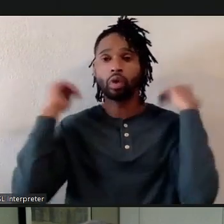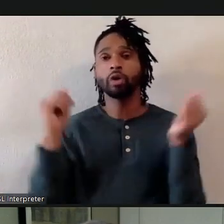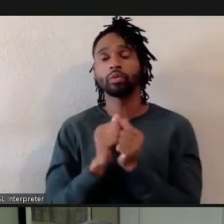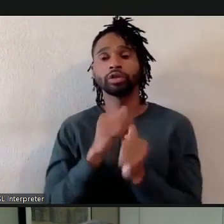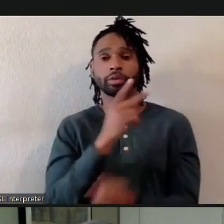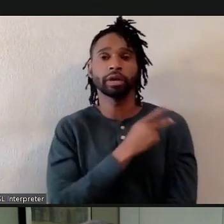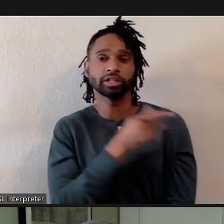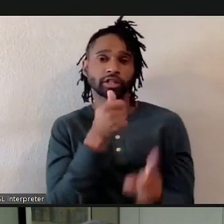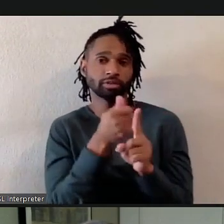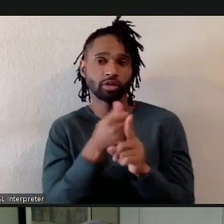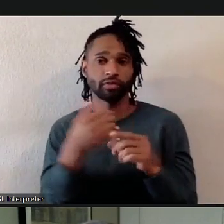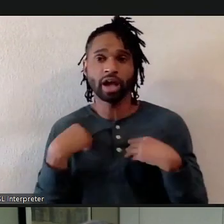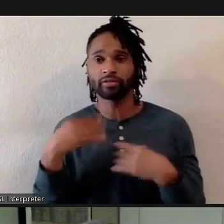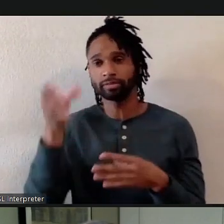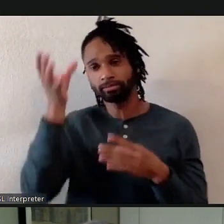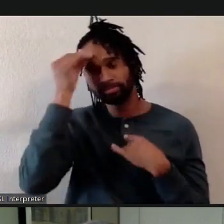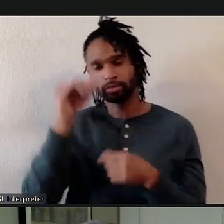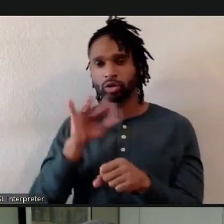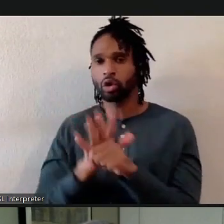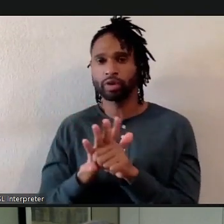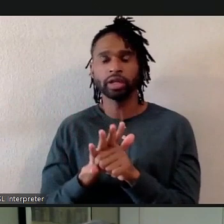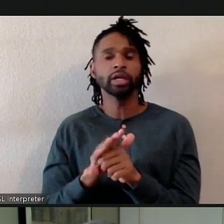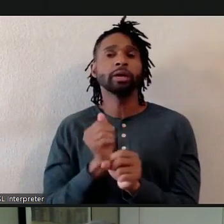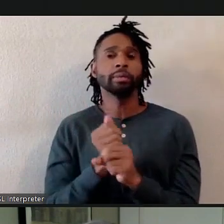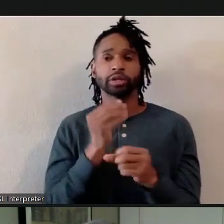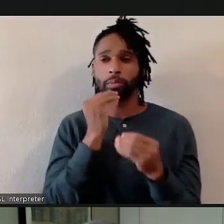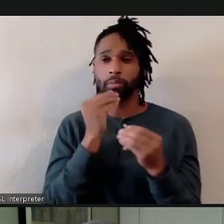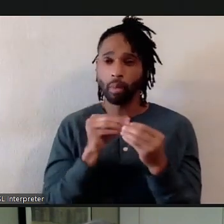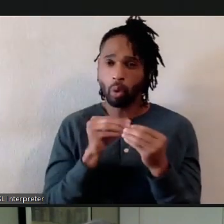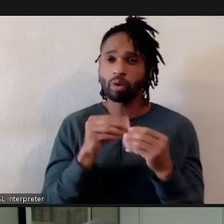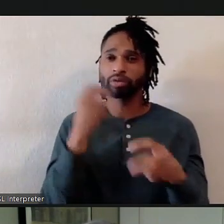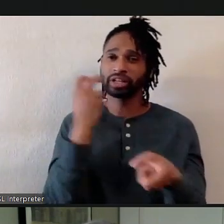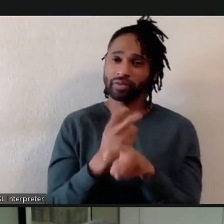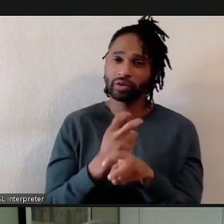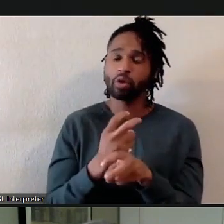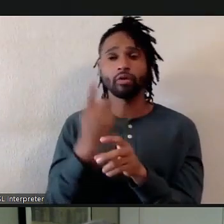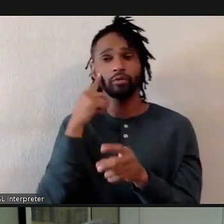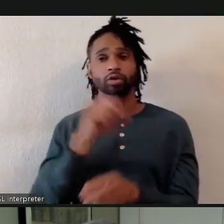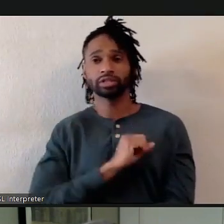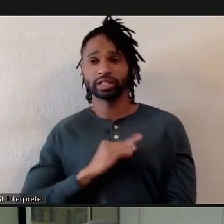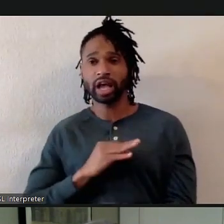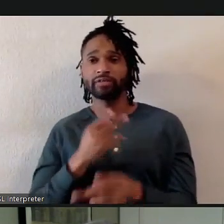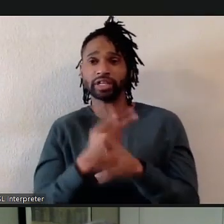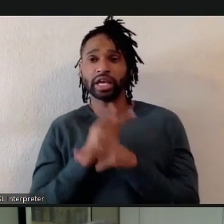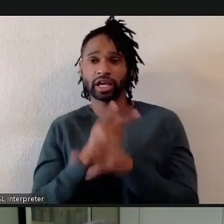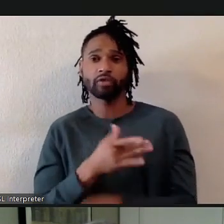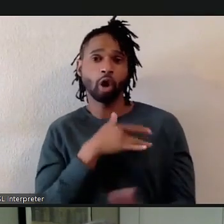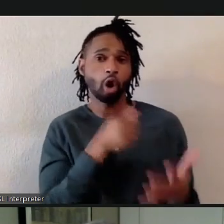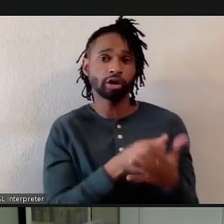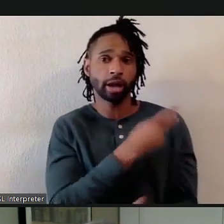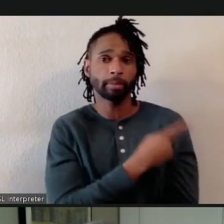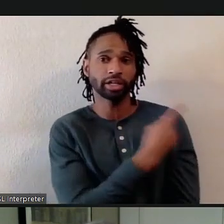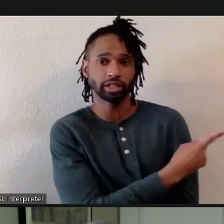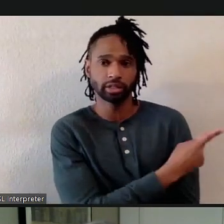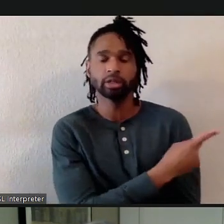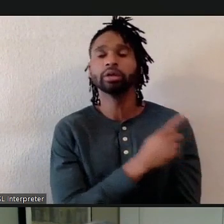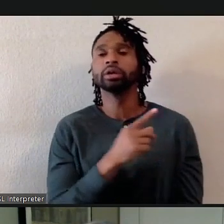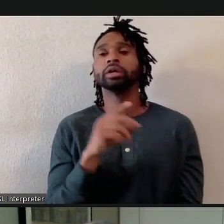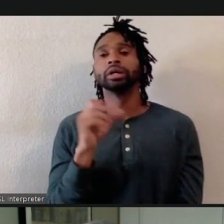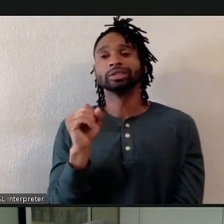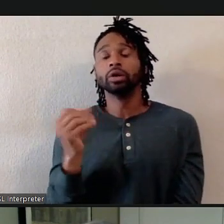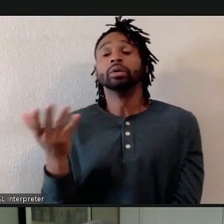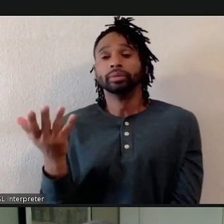COVID makes it more difficult for the staff to take care of that general heart attack patients. So